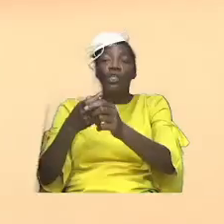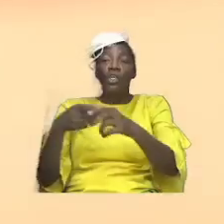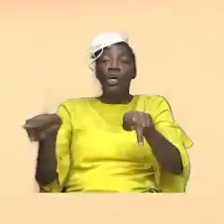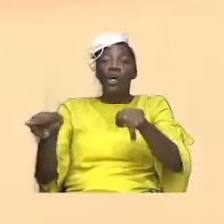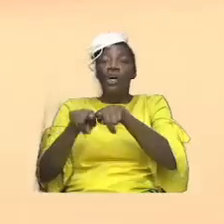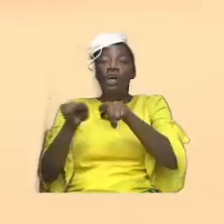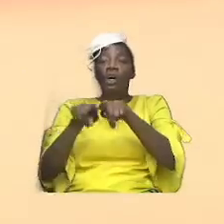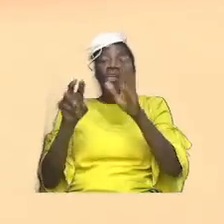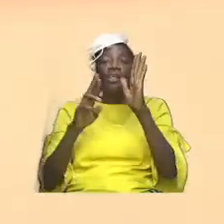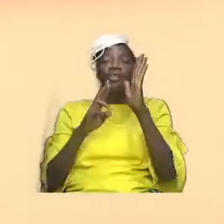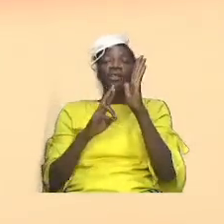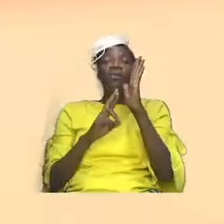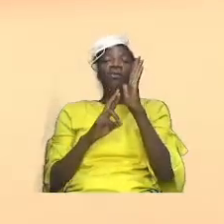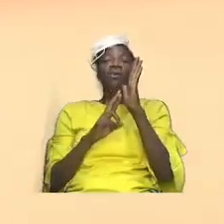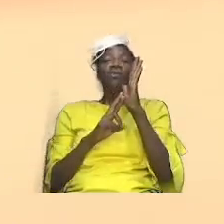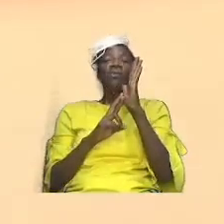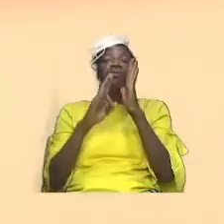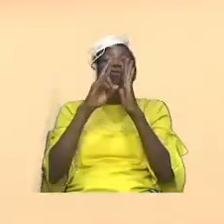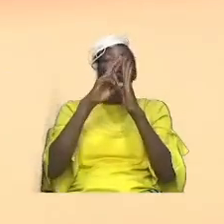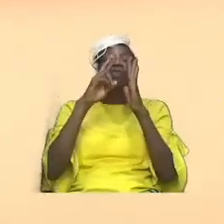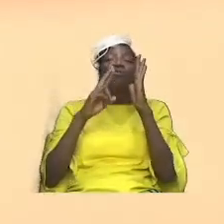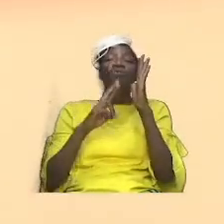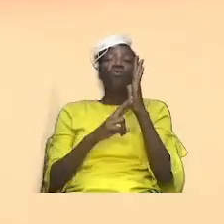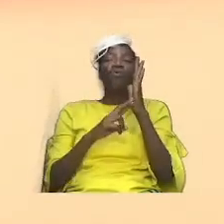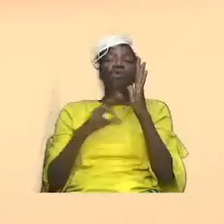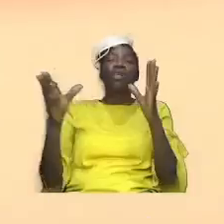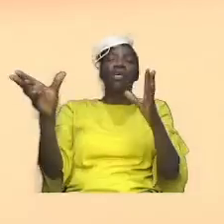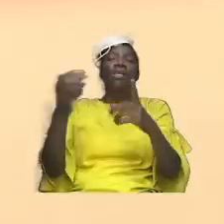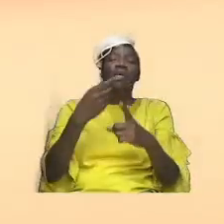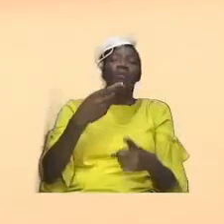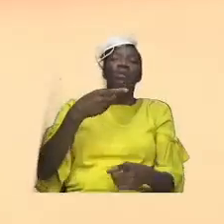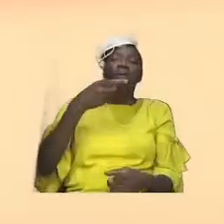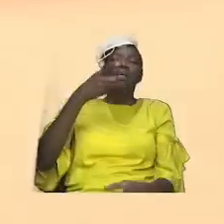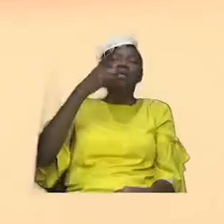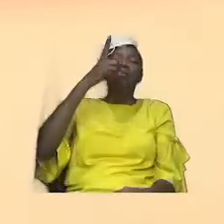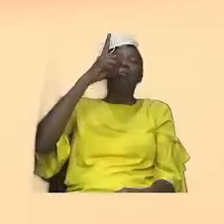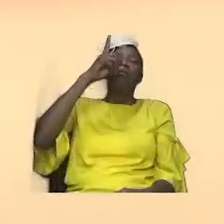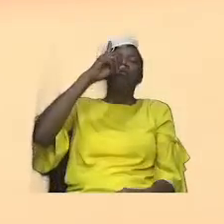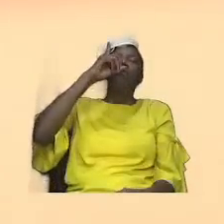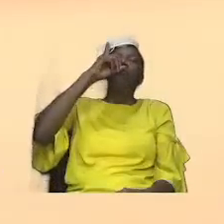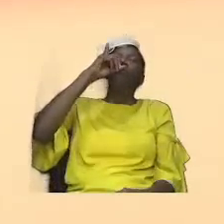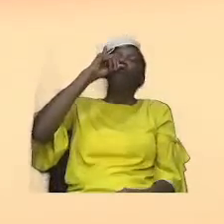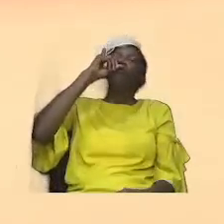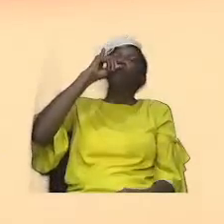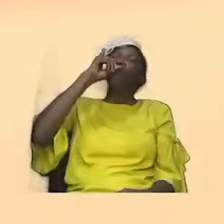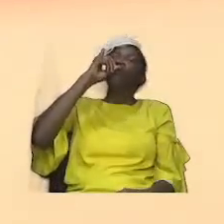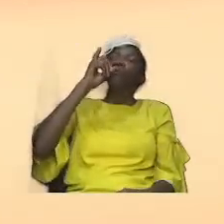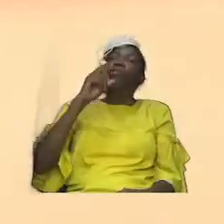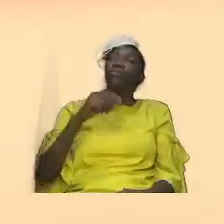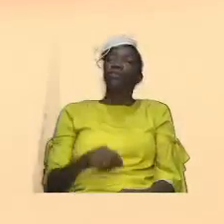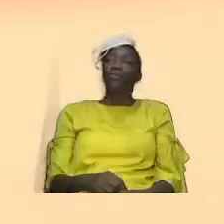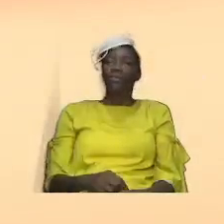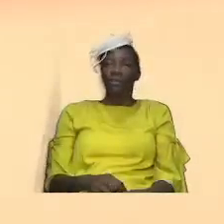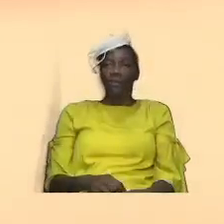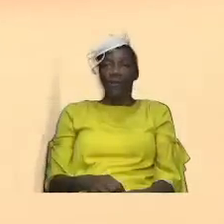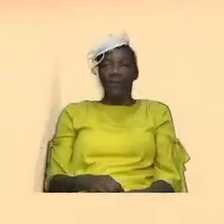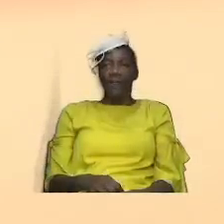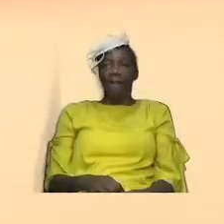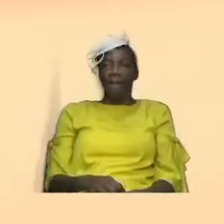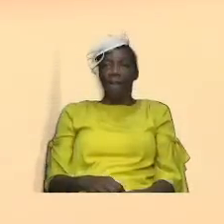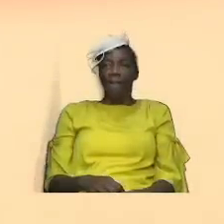He had taken drugs. He had taken, as it is claimed,